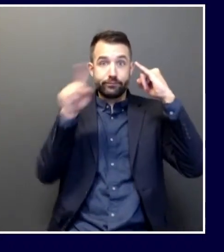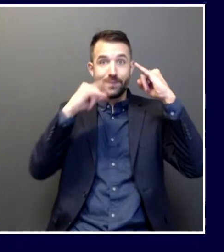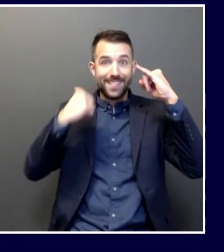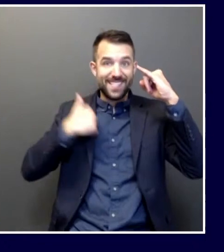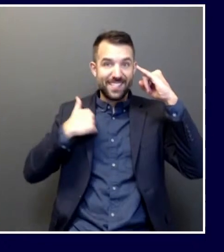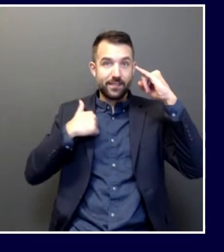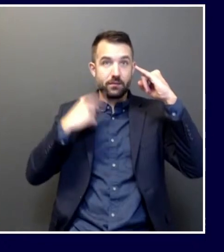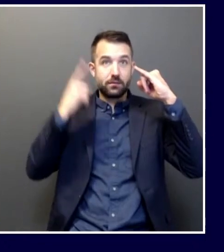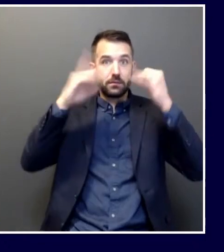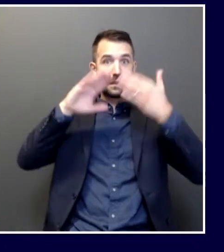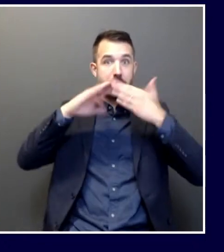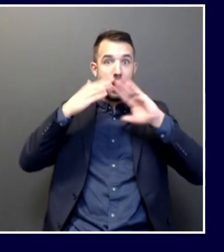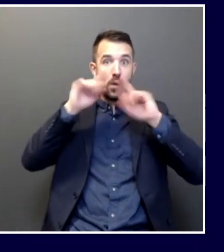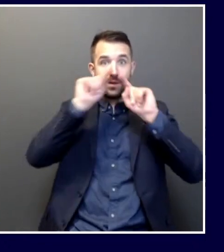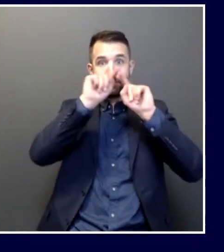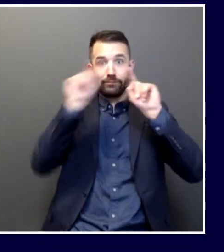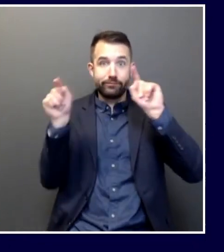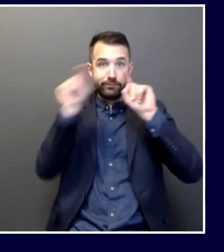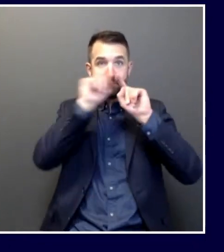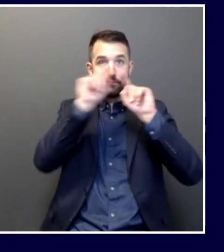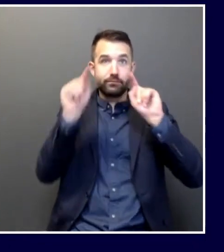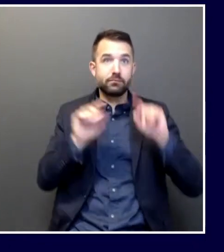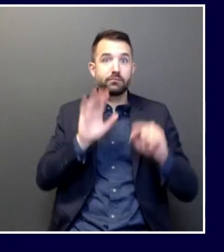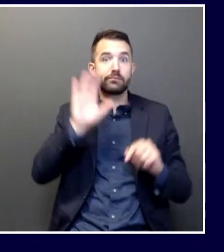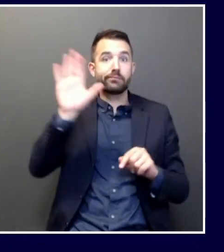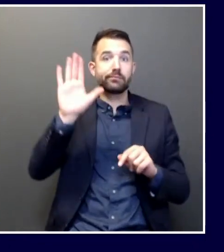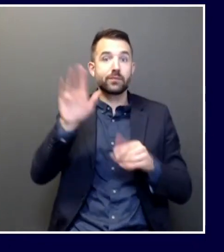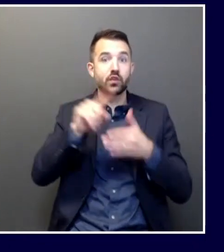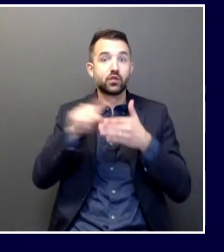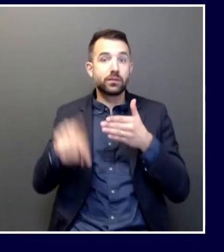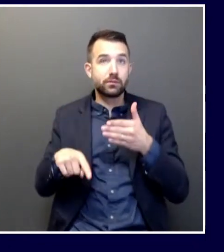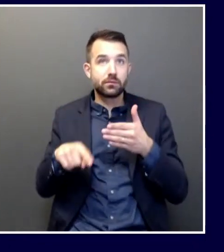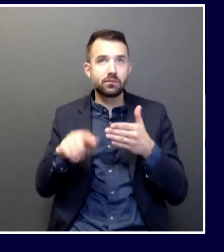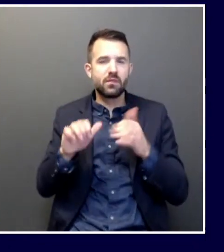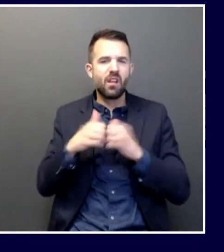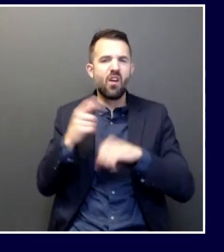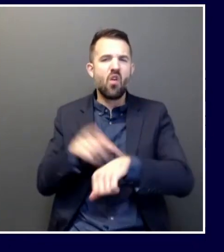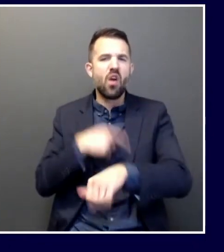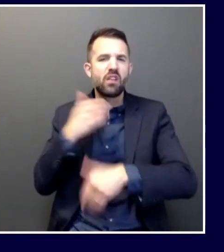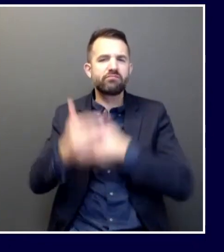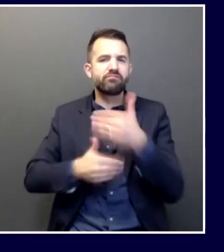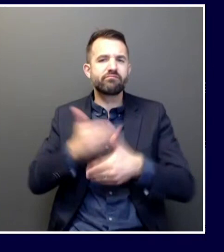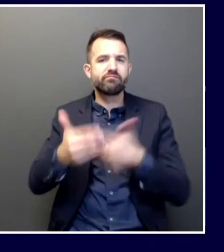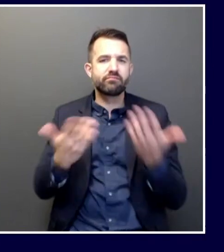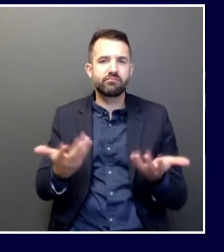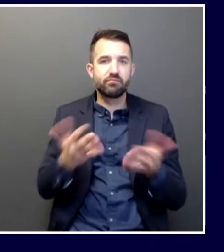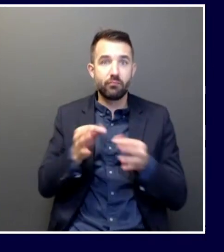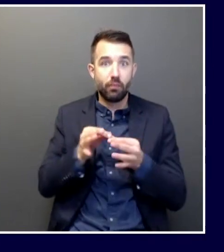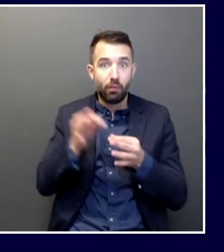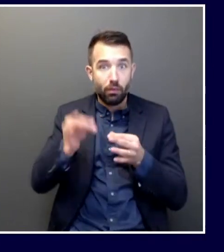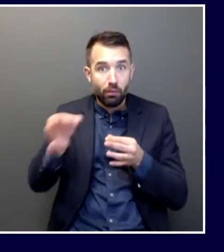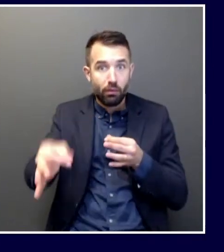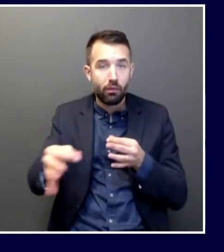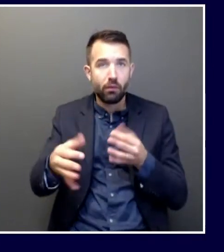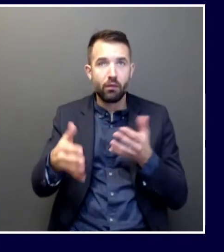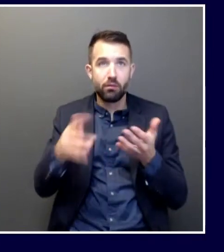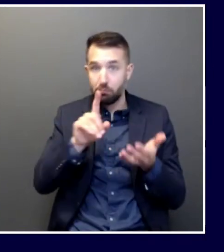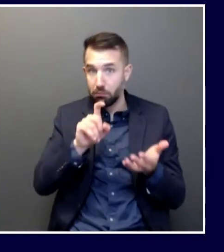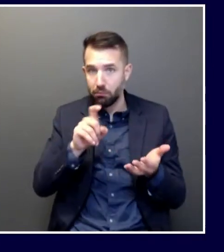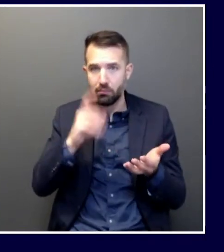those delays in the results of tests coming back that are maybe presenting some challenges for people who want to